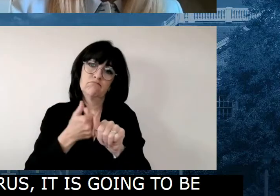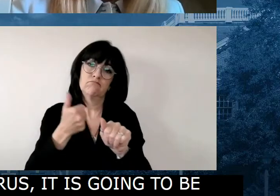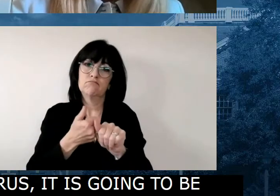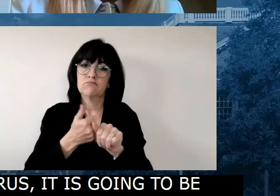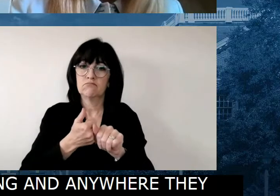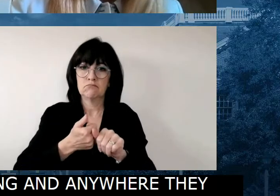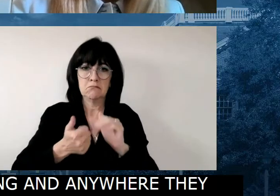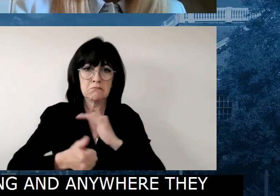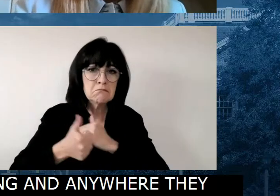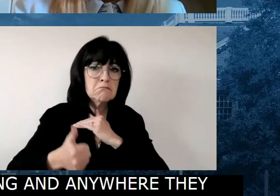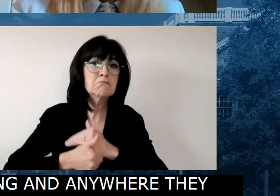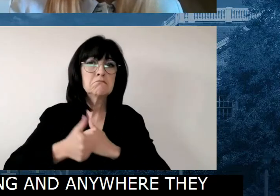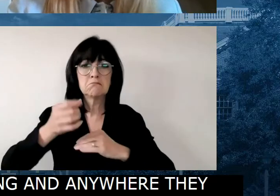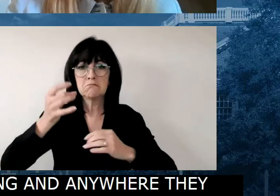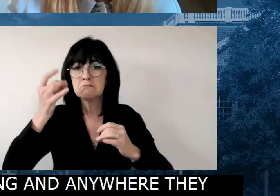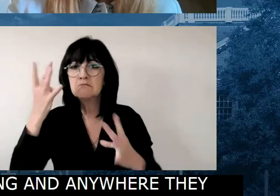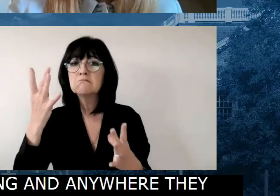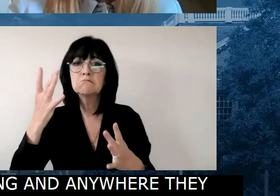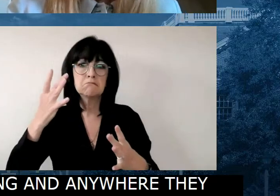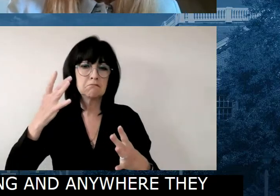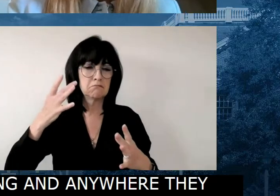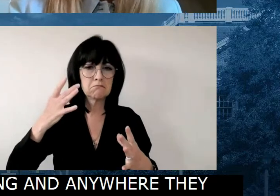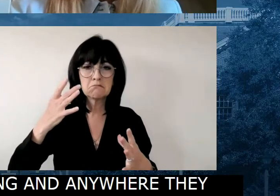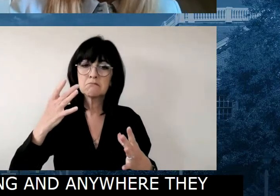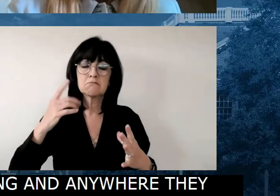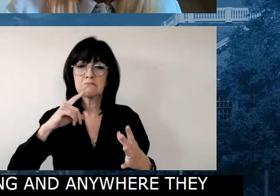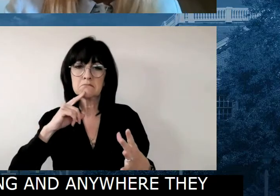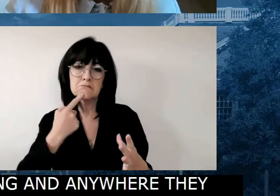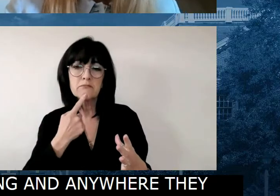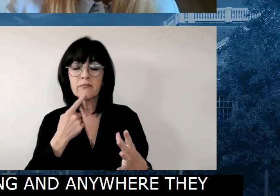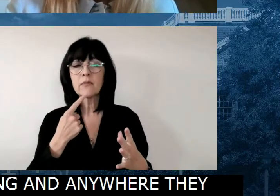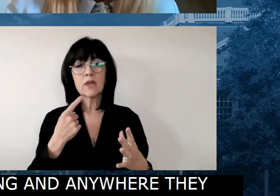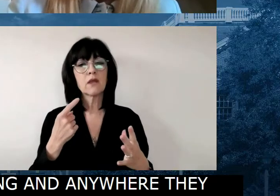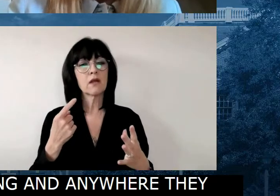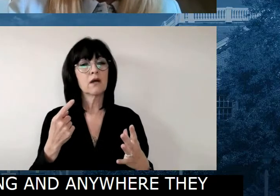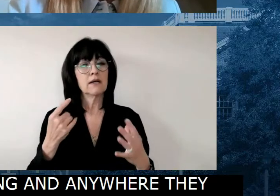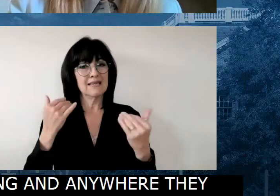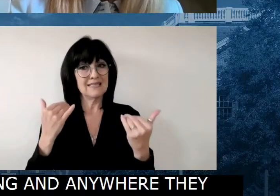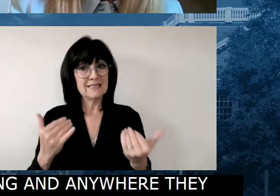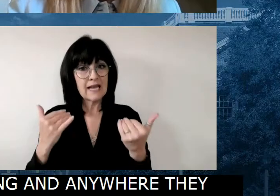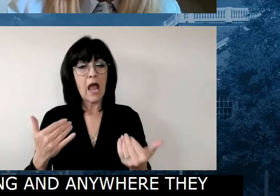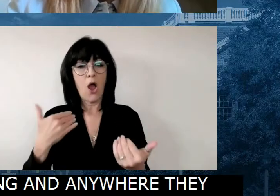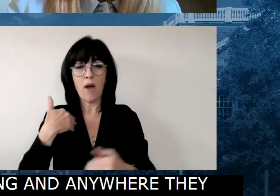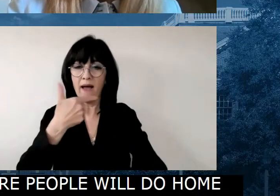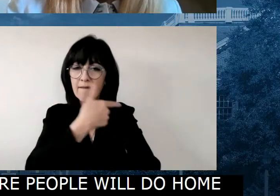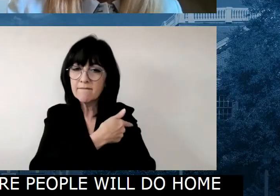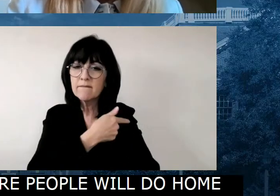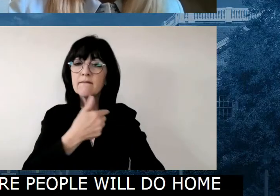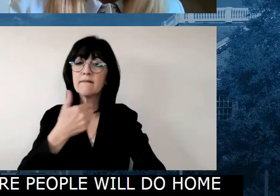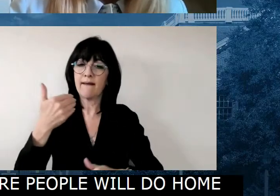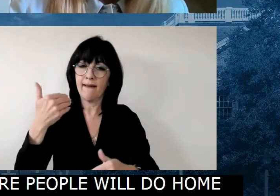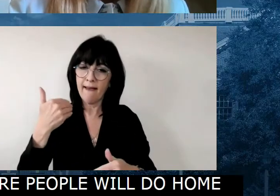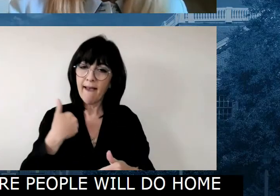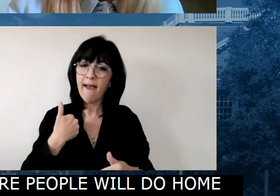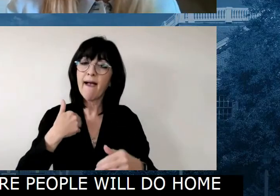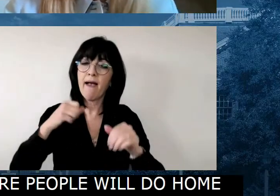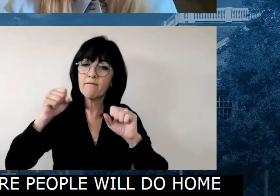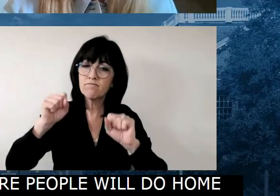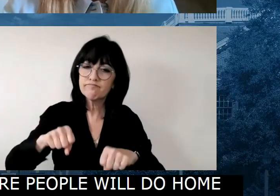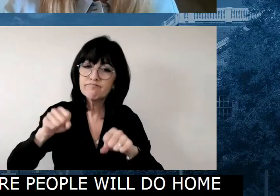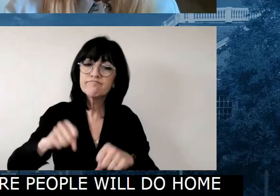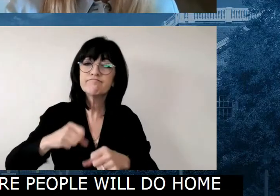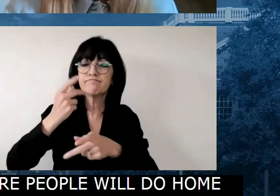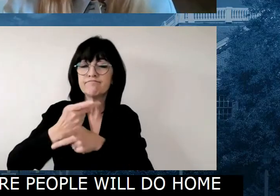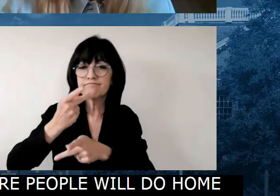is expected that more people will do home testing options. in the not too distant future as